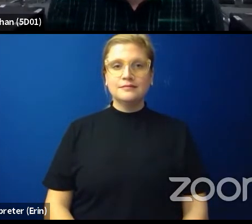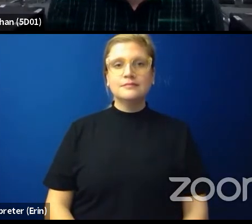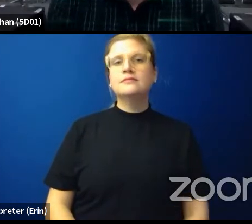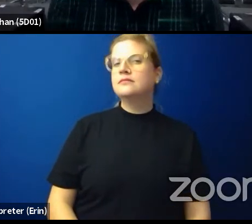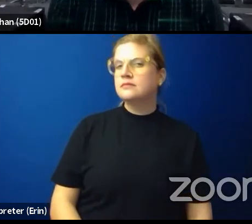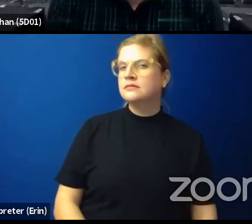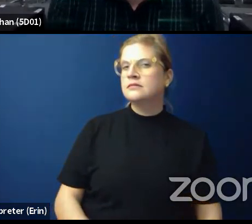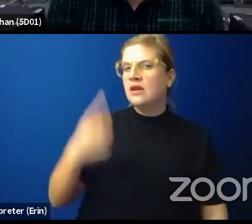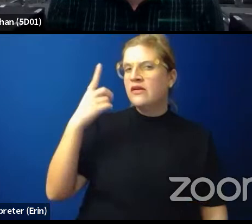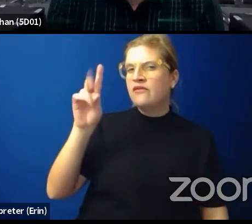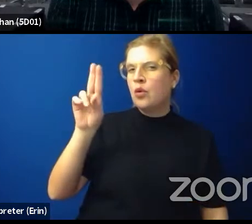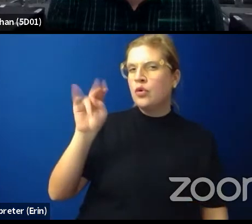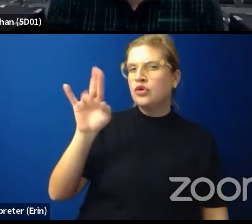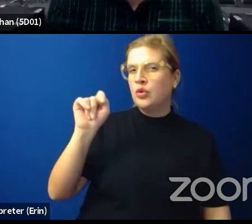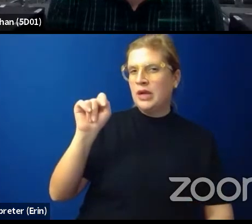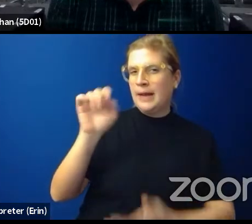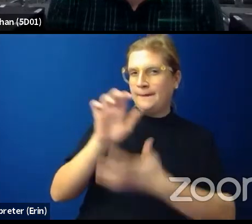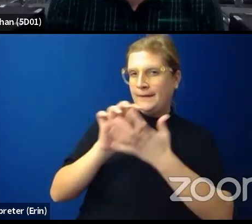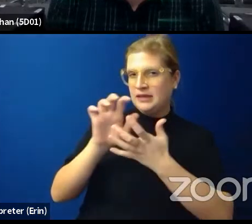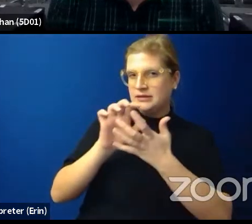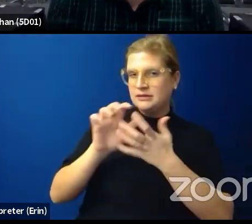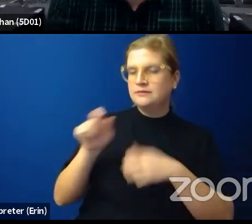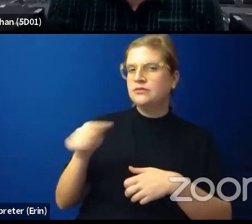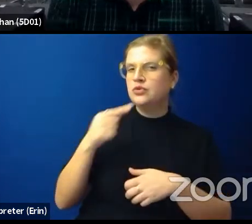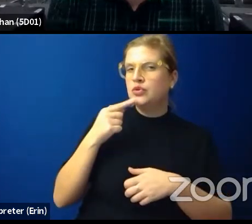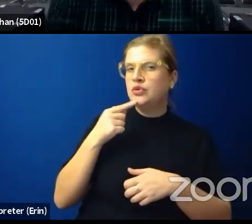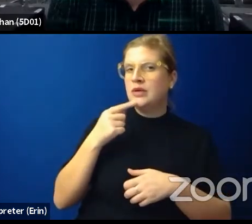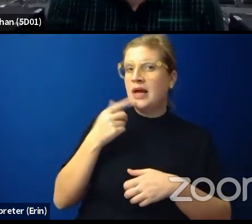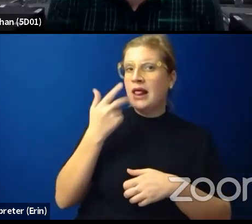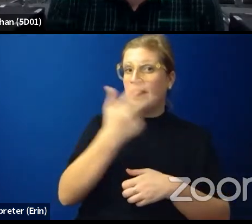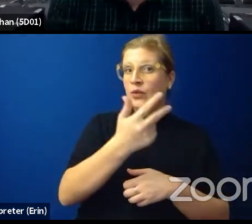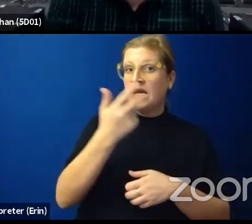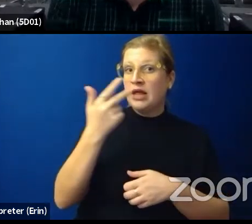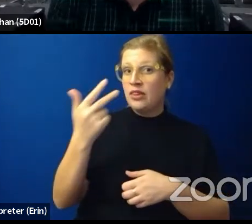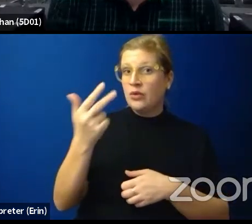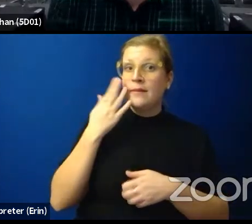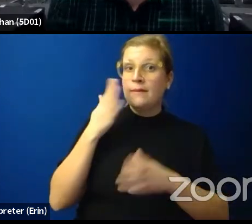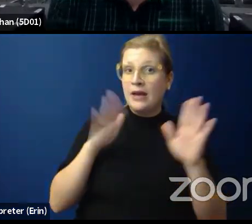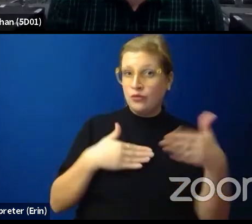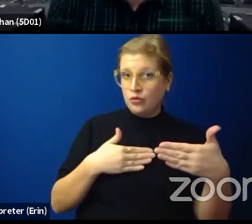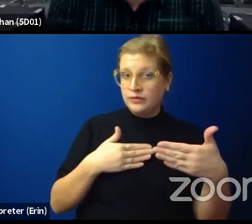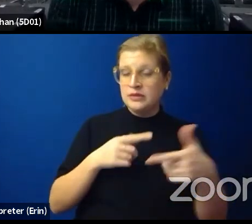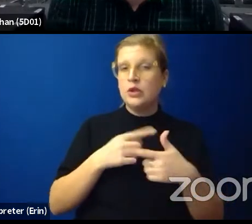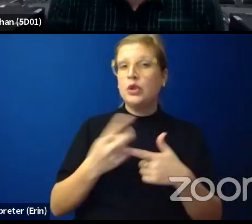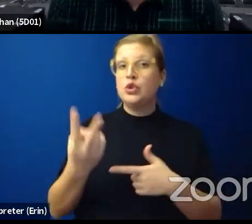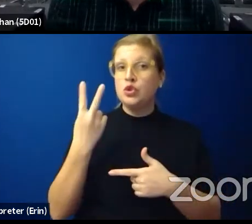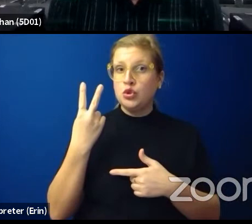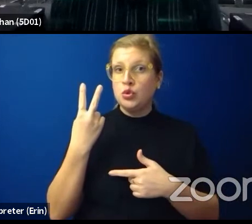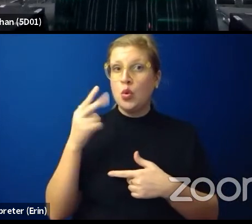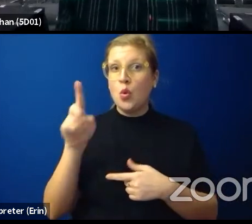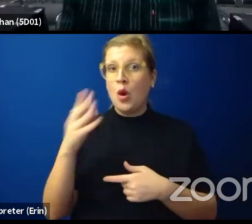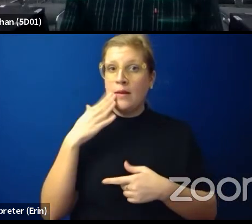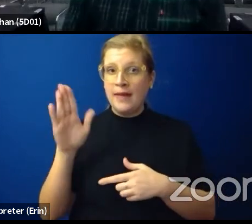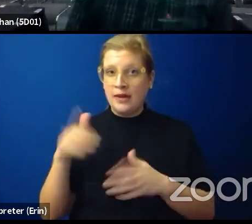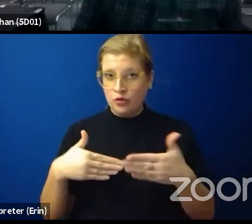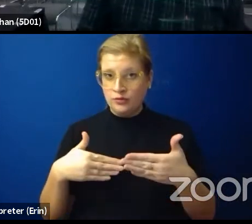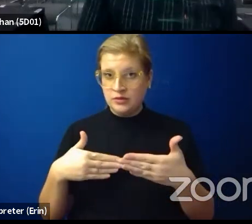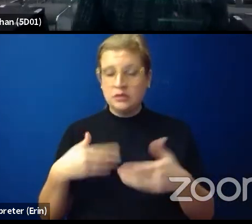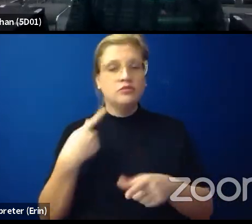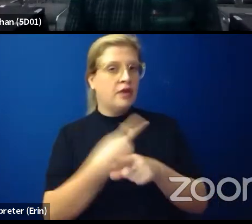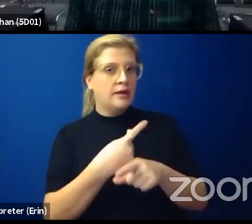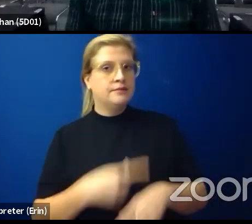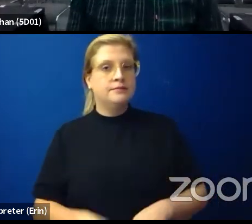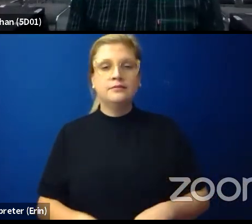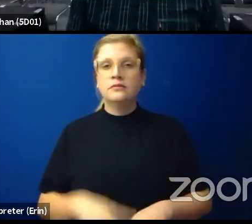So for the unit mix, you're saying 3 3-bedrooms and 2 1-bedrooms. Correct. And that